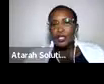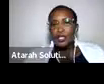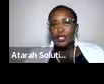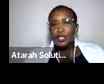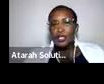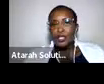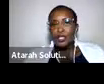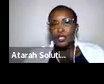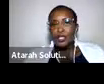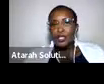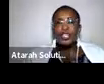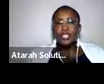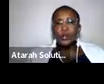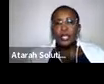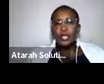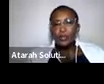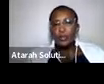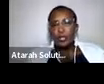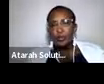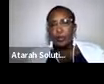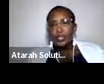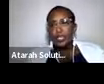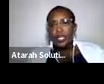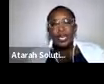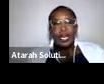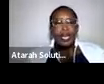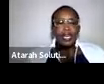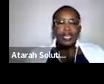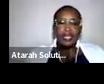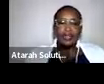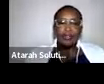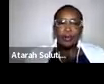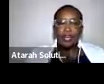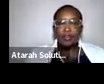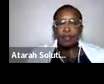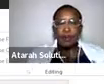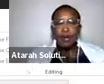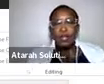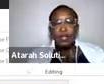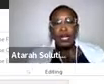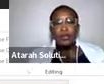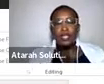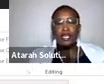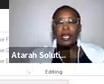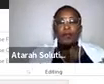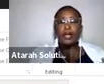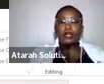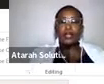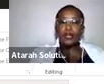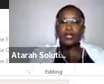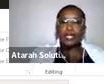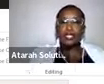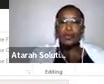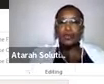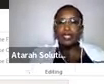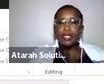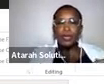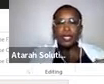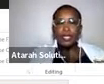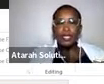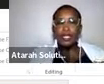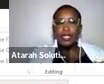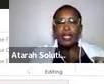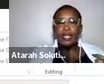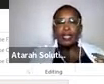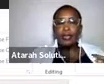people to change the world through information. And therefore we have Balcon Housing. Balcon Housing is a